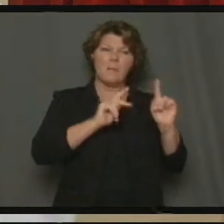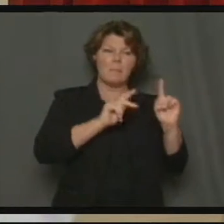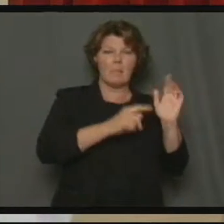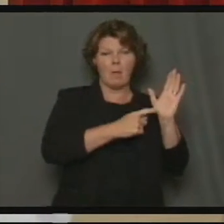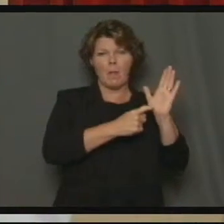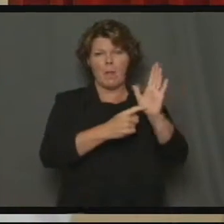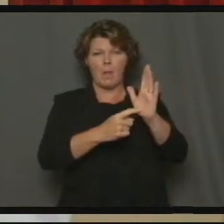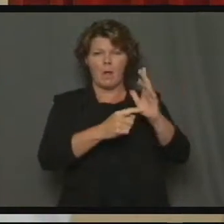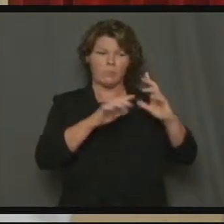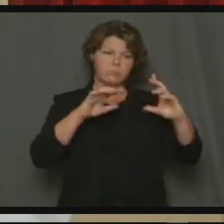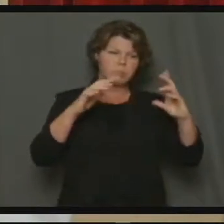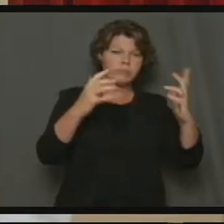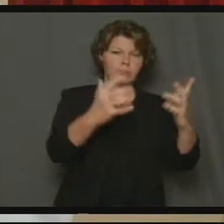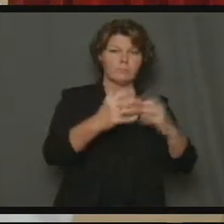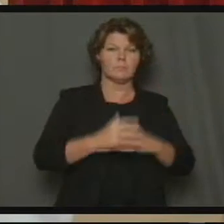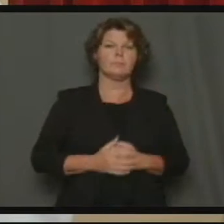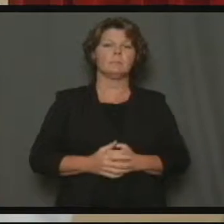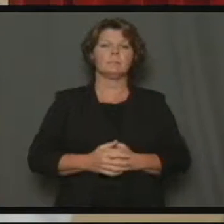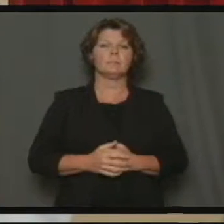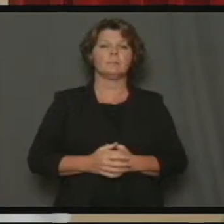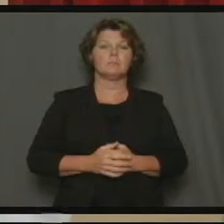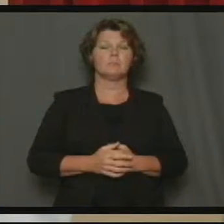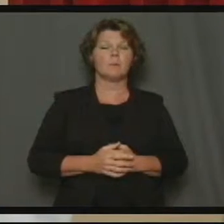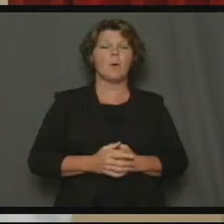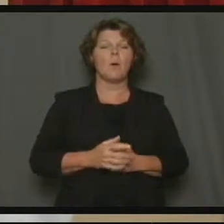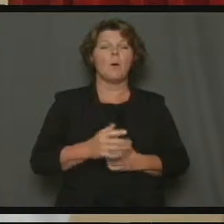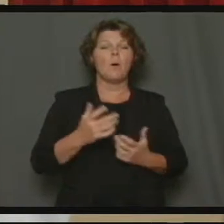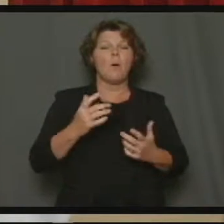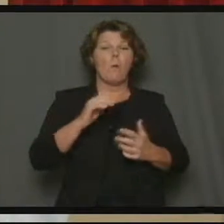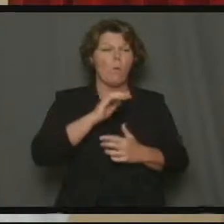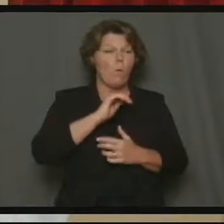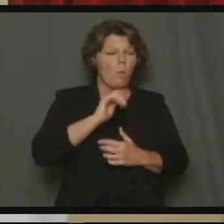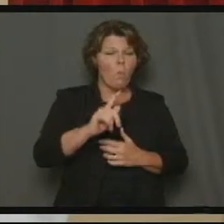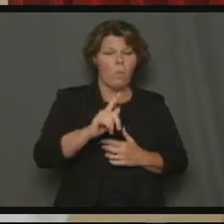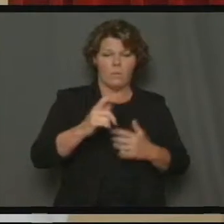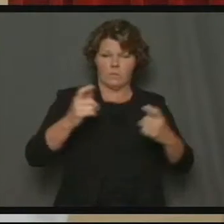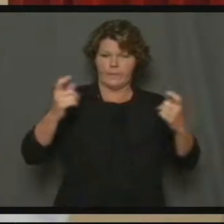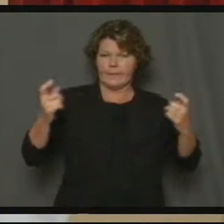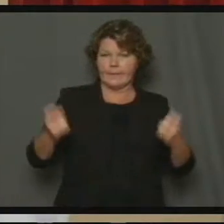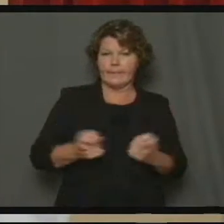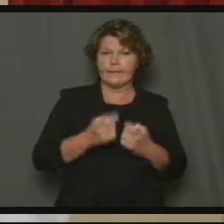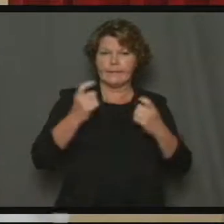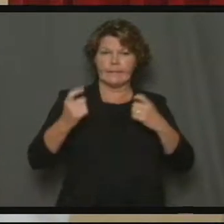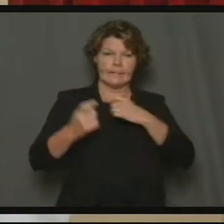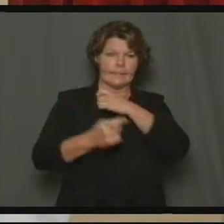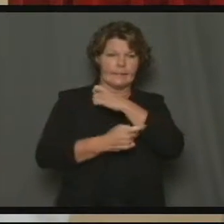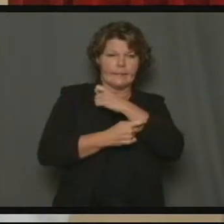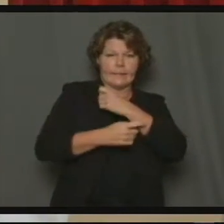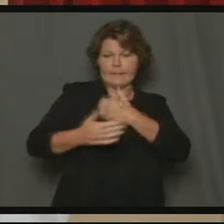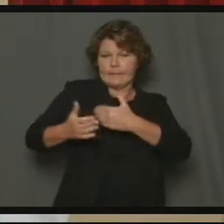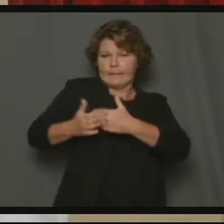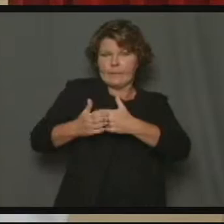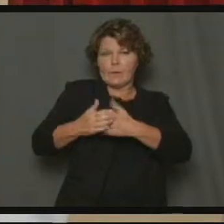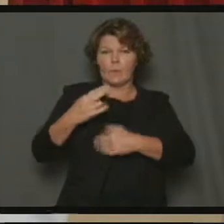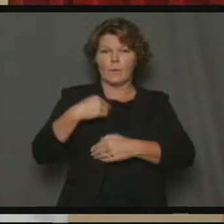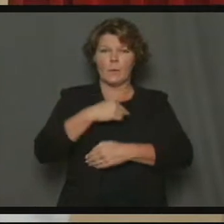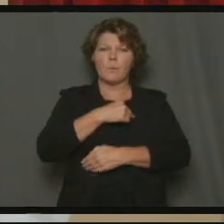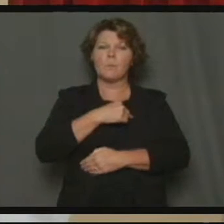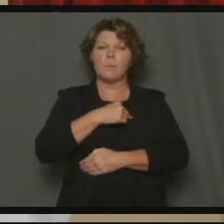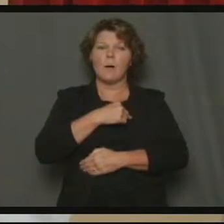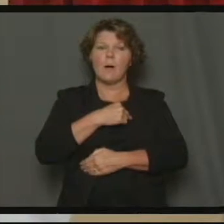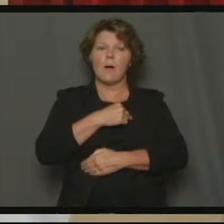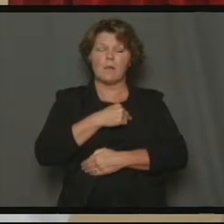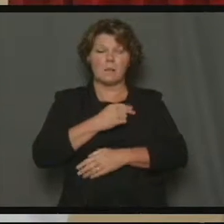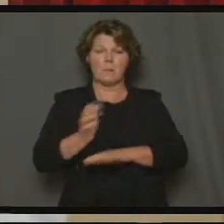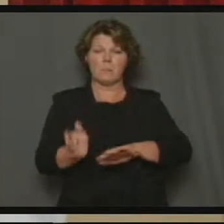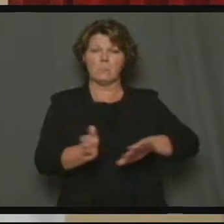us also lay aside every weight and sin which clings so closely, and let us